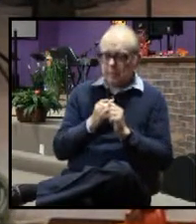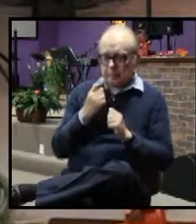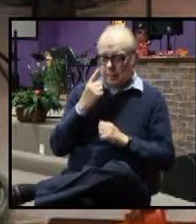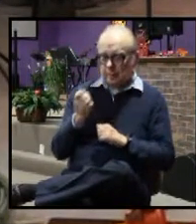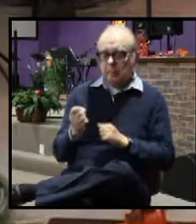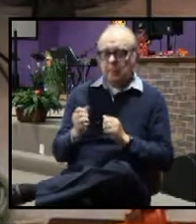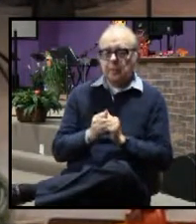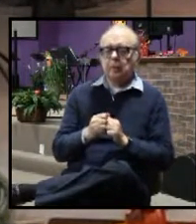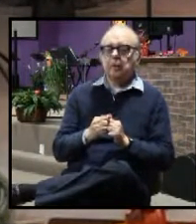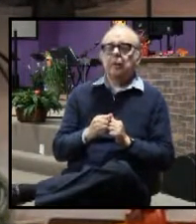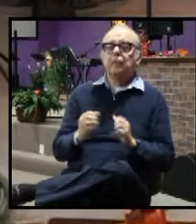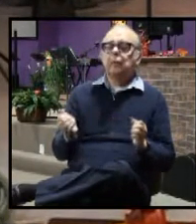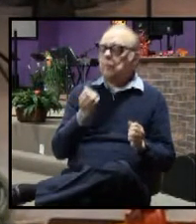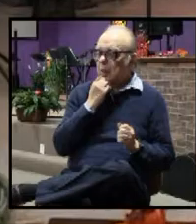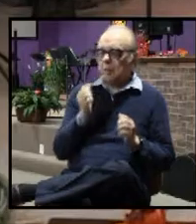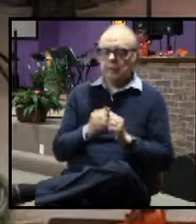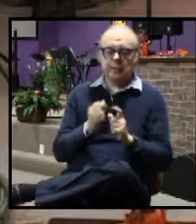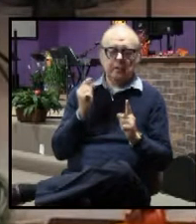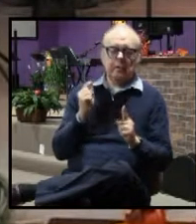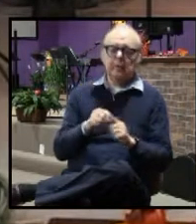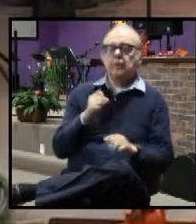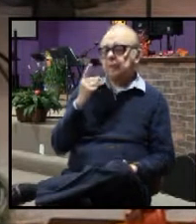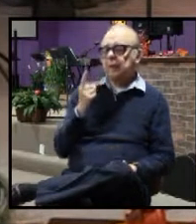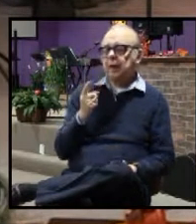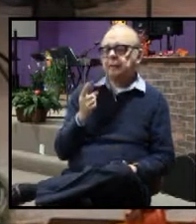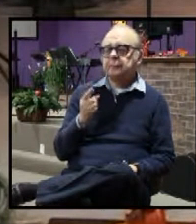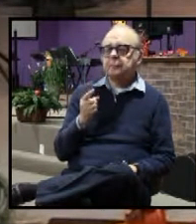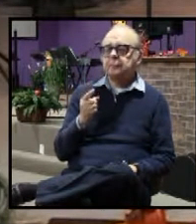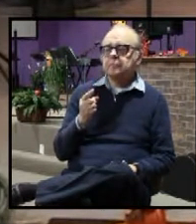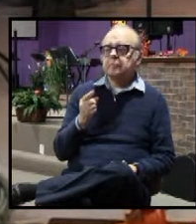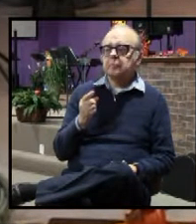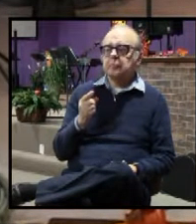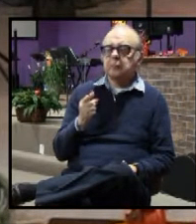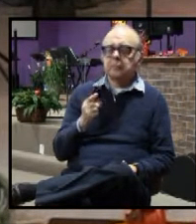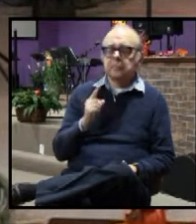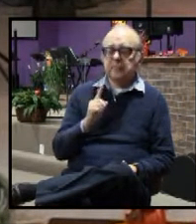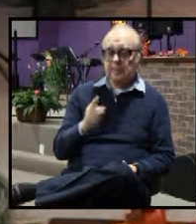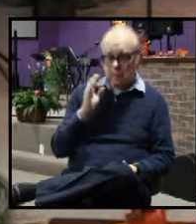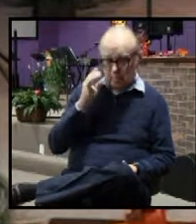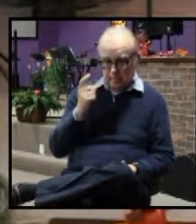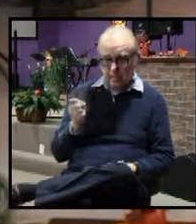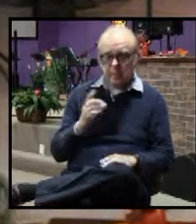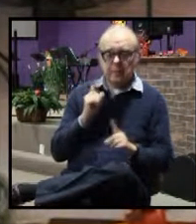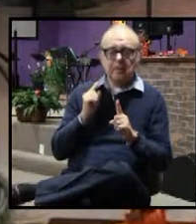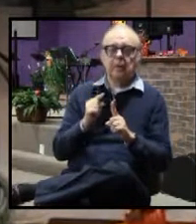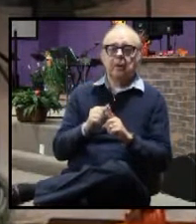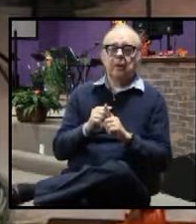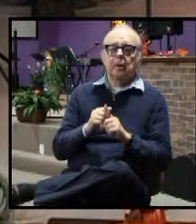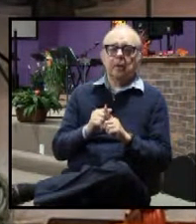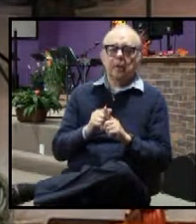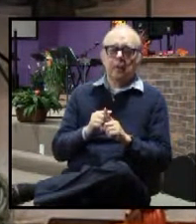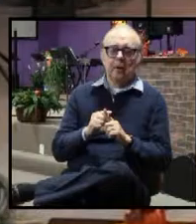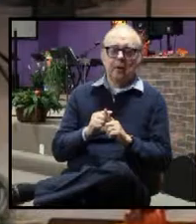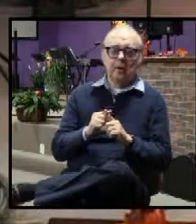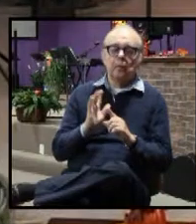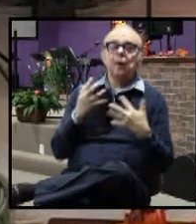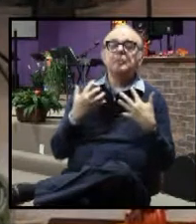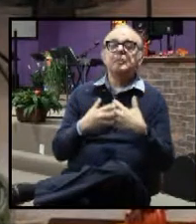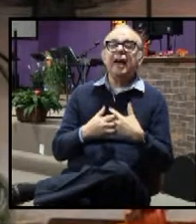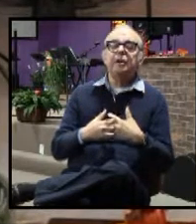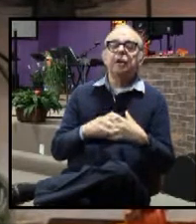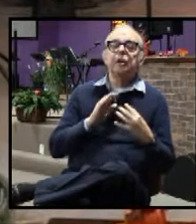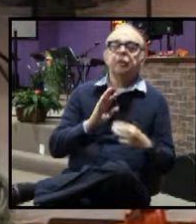with dreams and there's nothing wrong with goals. But you got to understand, are your dreams and your goals going to